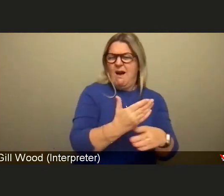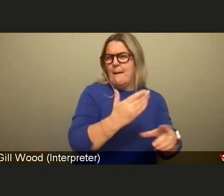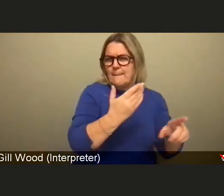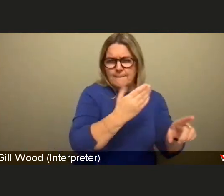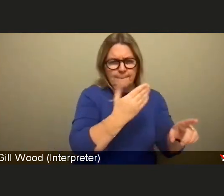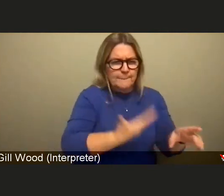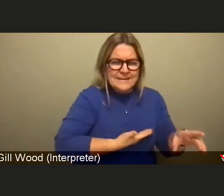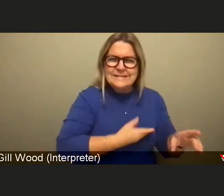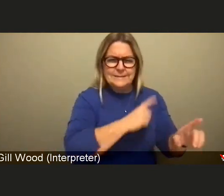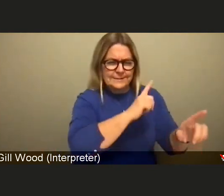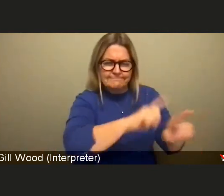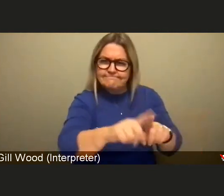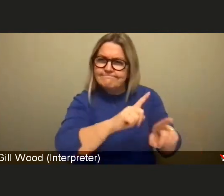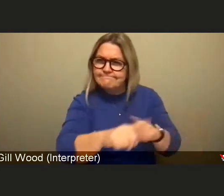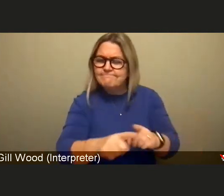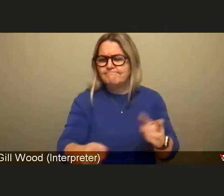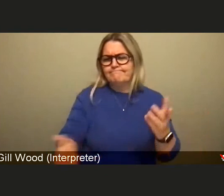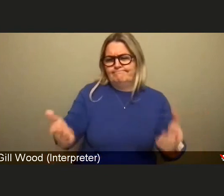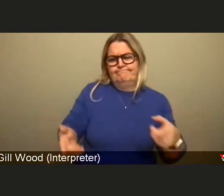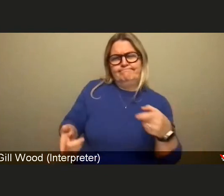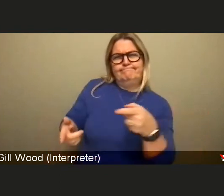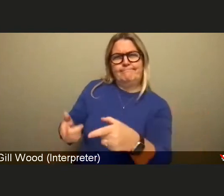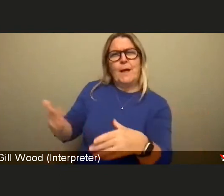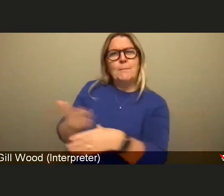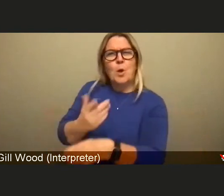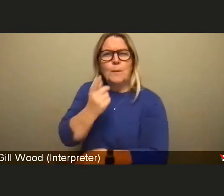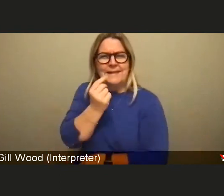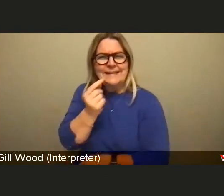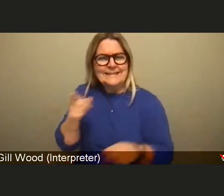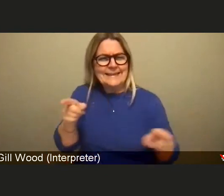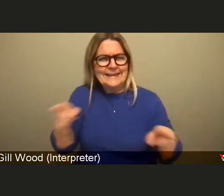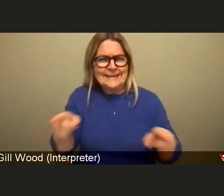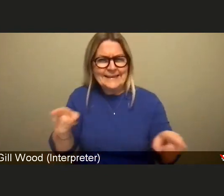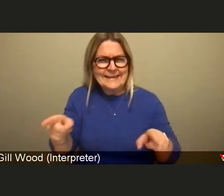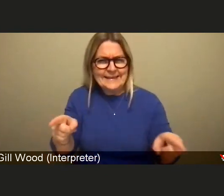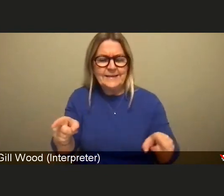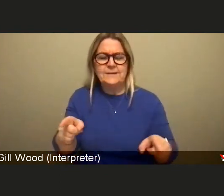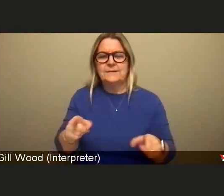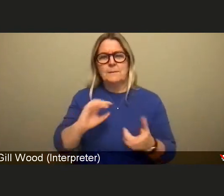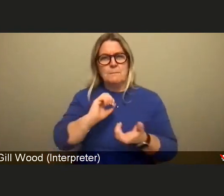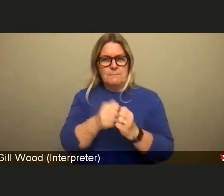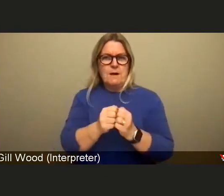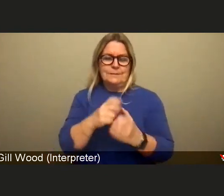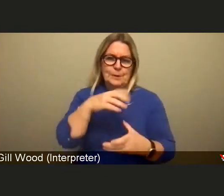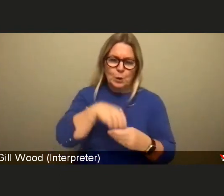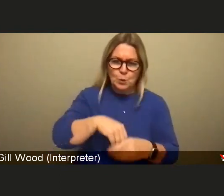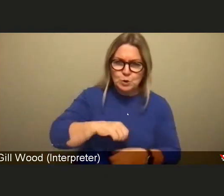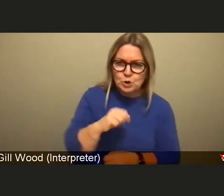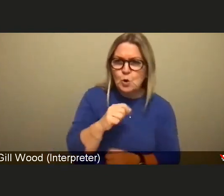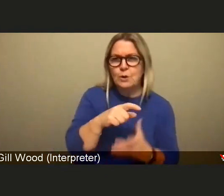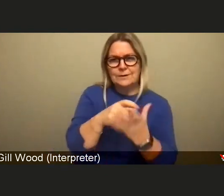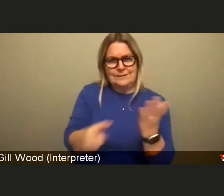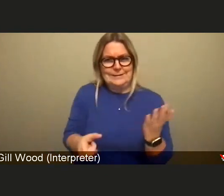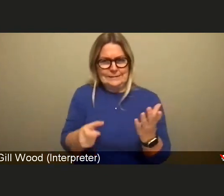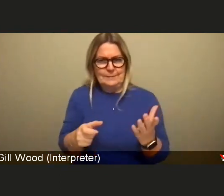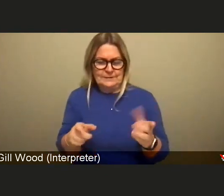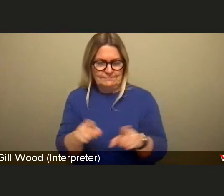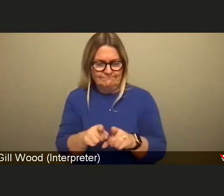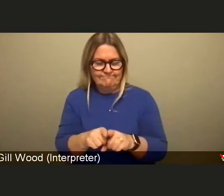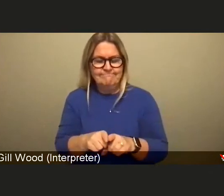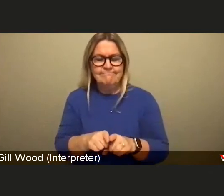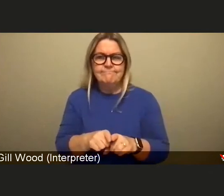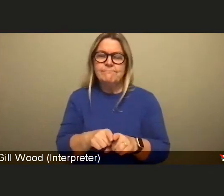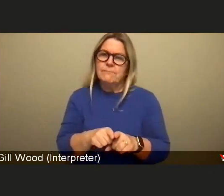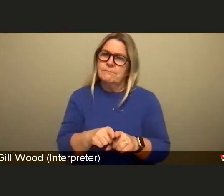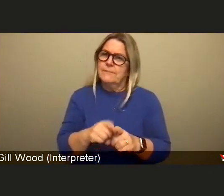Inclusion Scotland and Disability Equality Scotland. We're delighted that so many people are able to join us online today, and I look